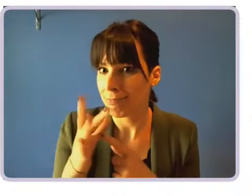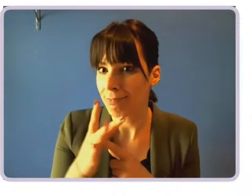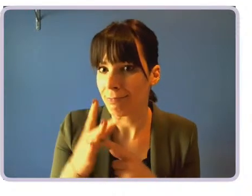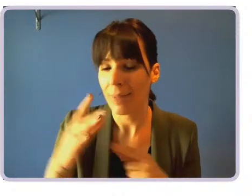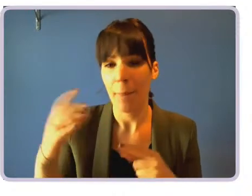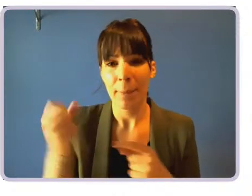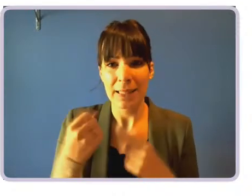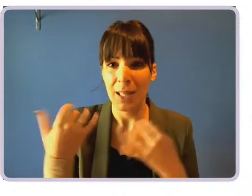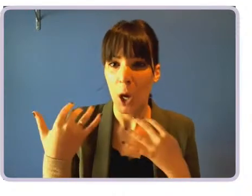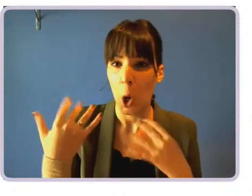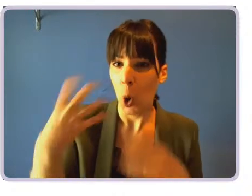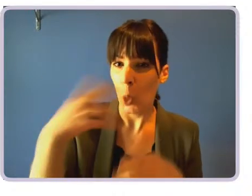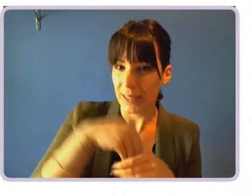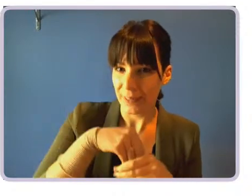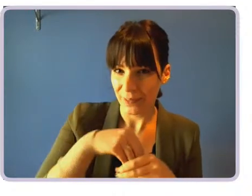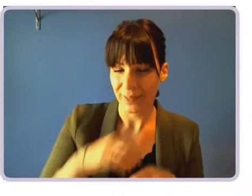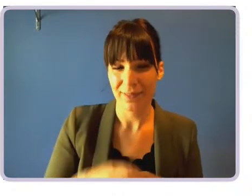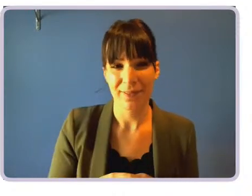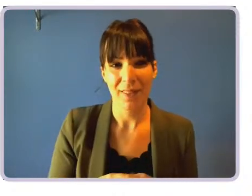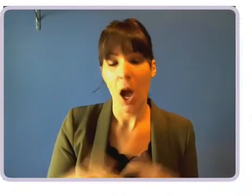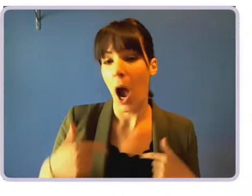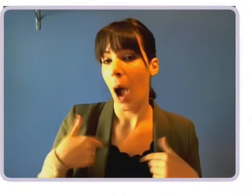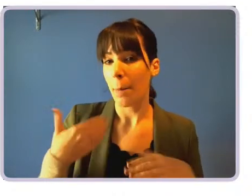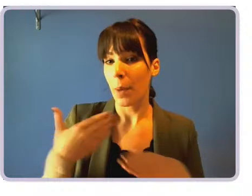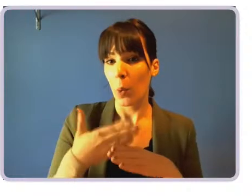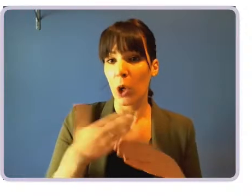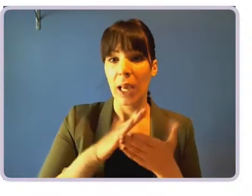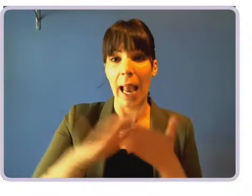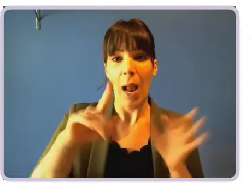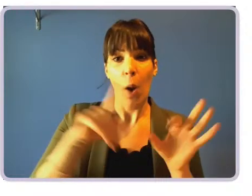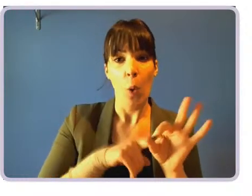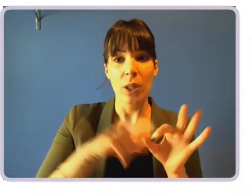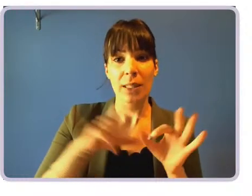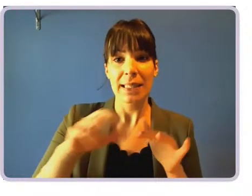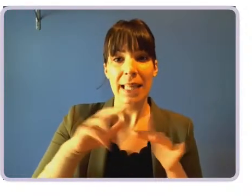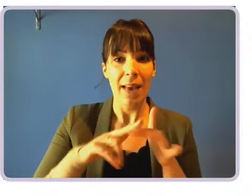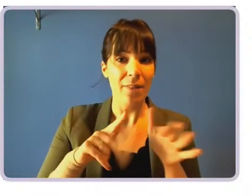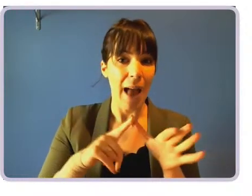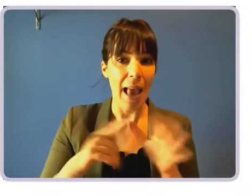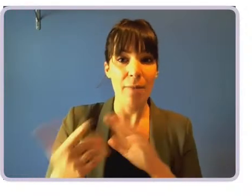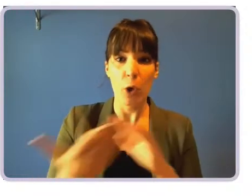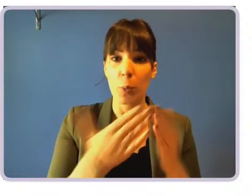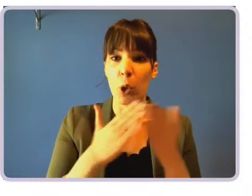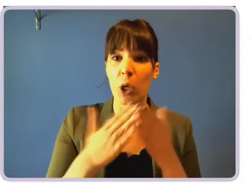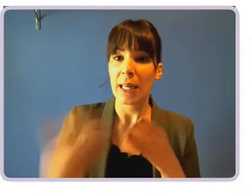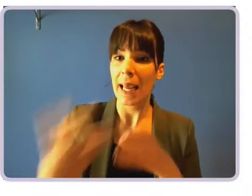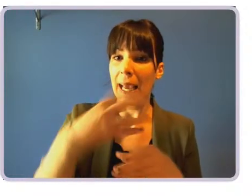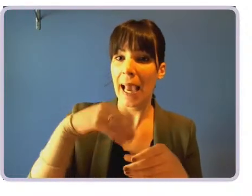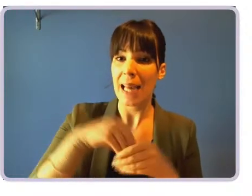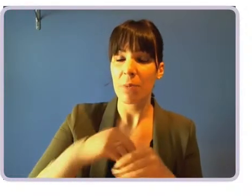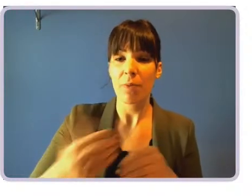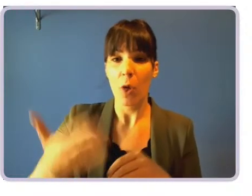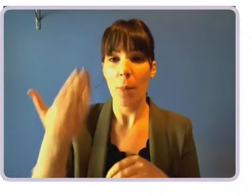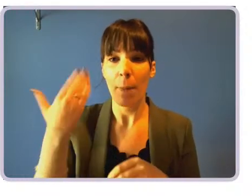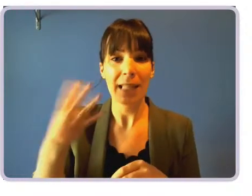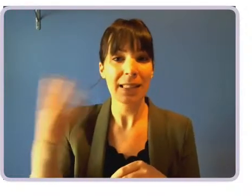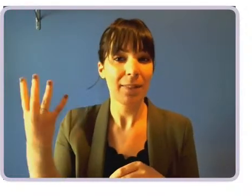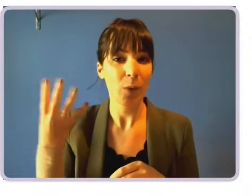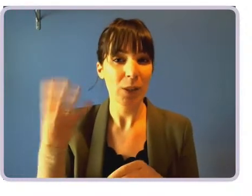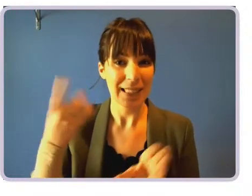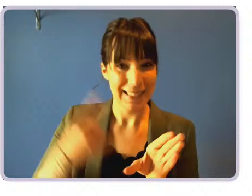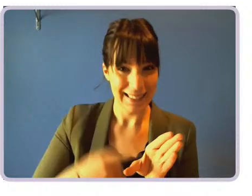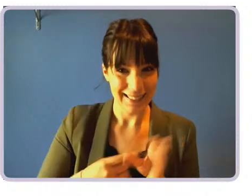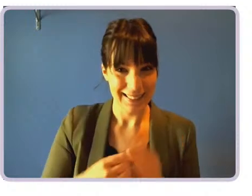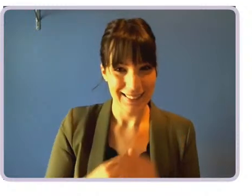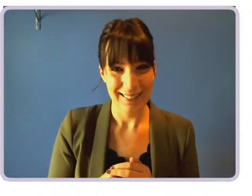been working at CFA headquarters in community engagement for the past 14 years. Actually, when I was younger, I wanted to